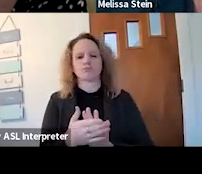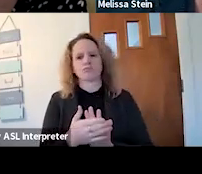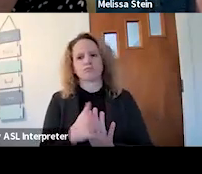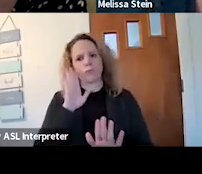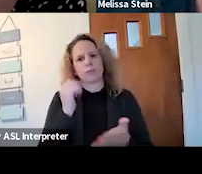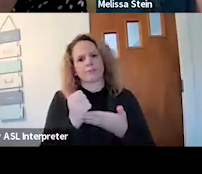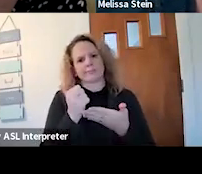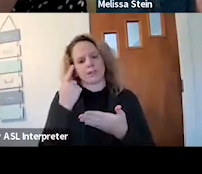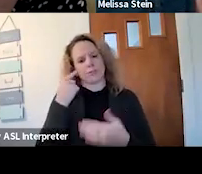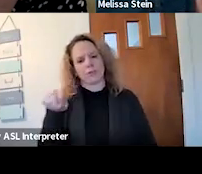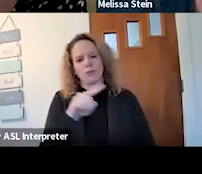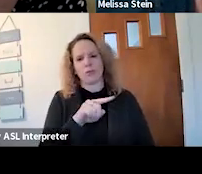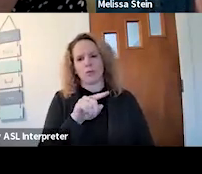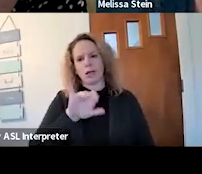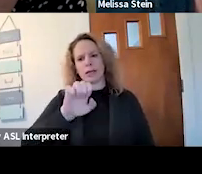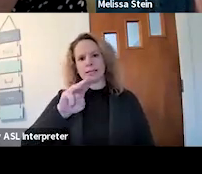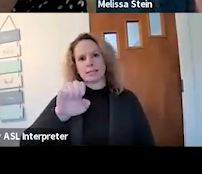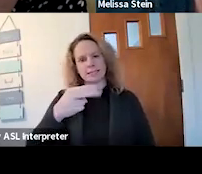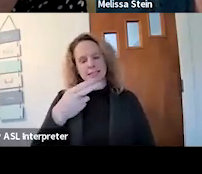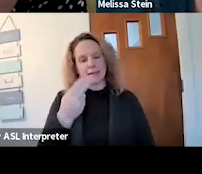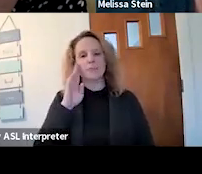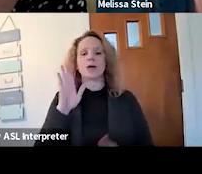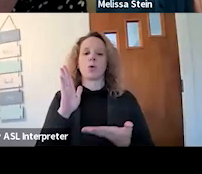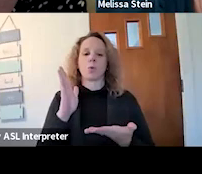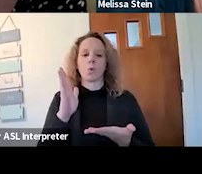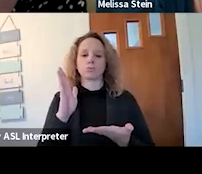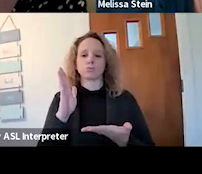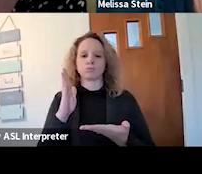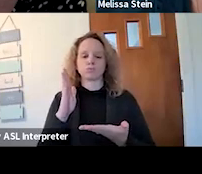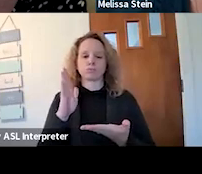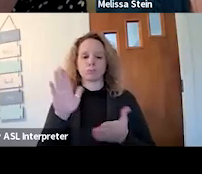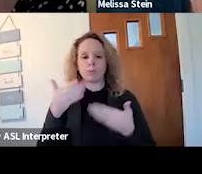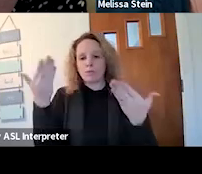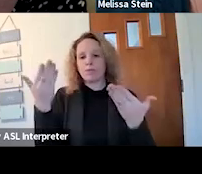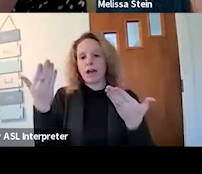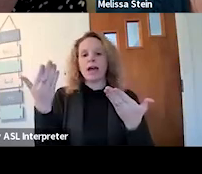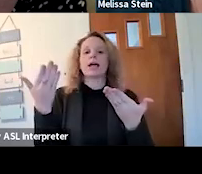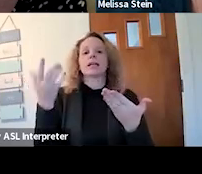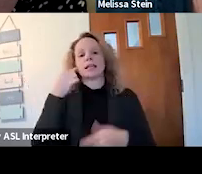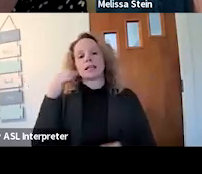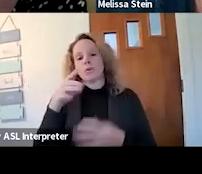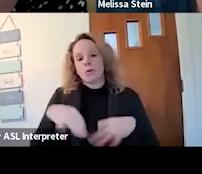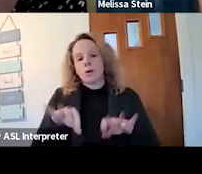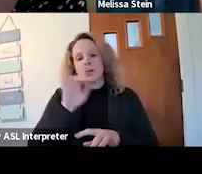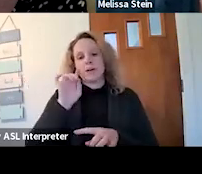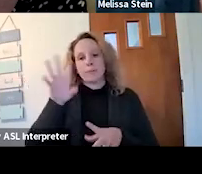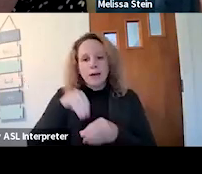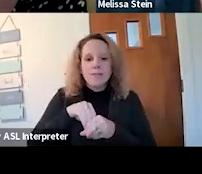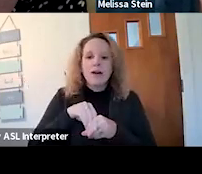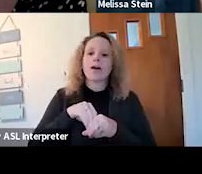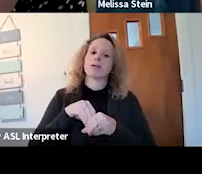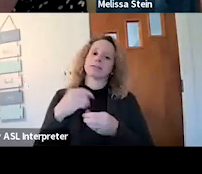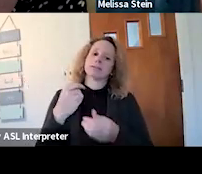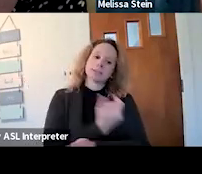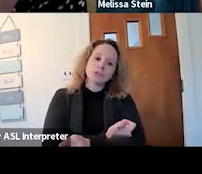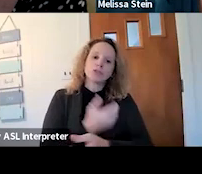beneficial. SAMHSA is pleased to provide this webinar that focuses on the importance of involving drug court